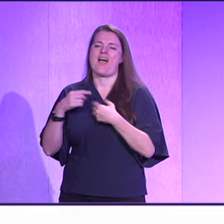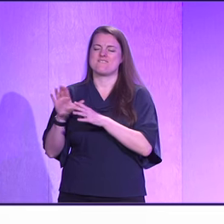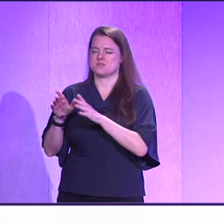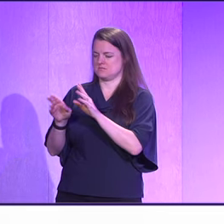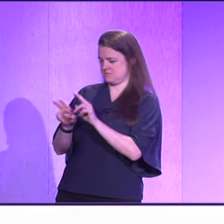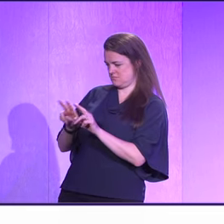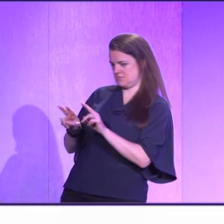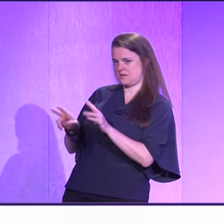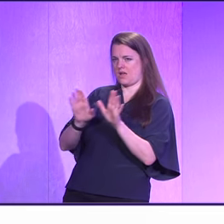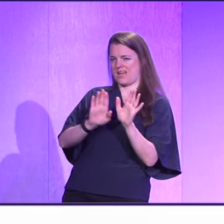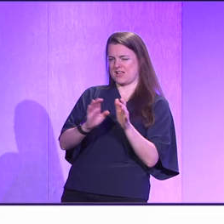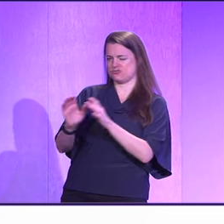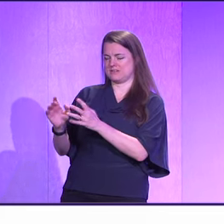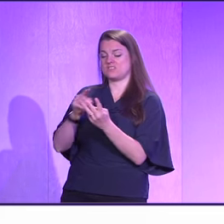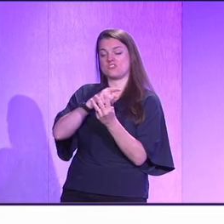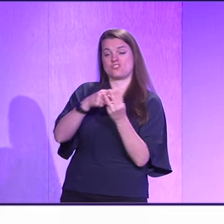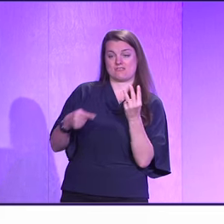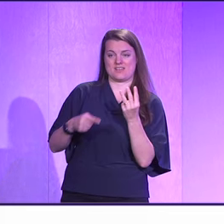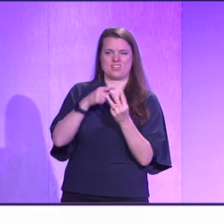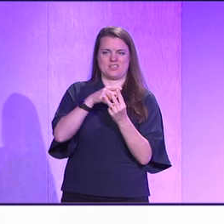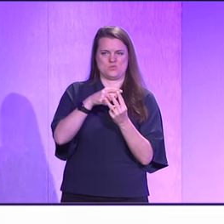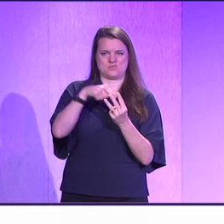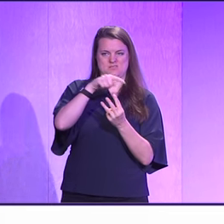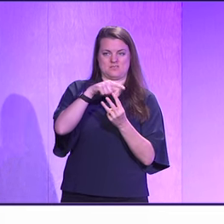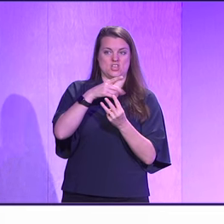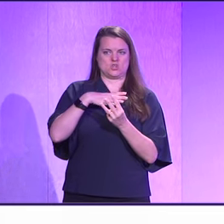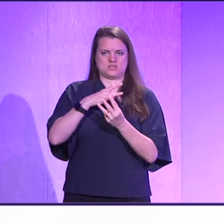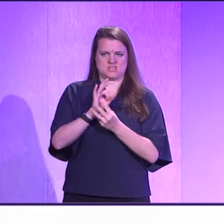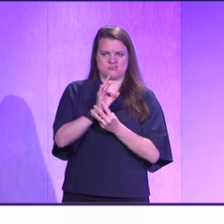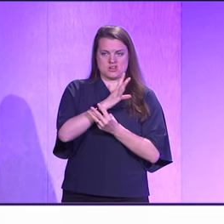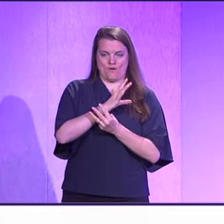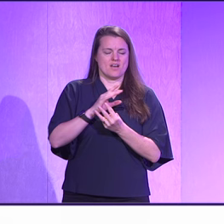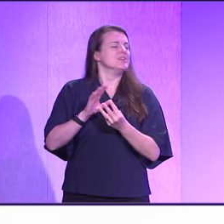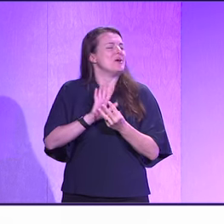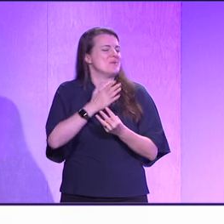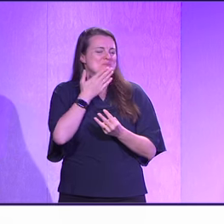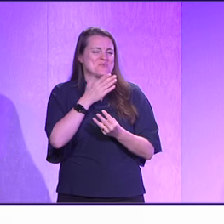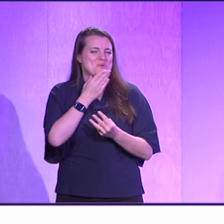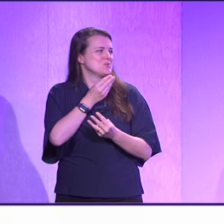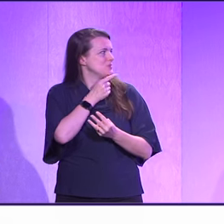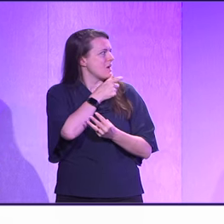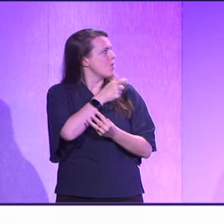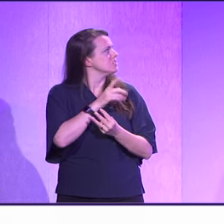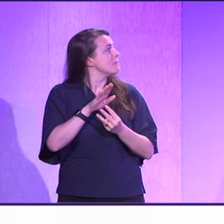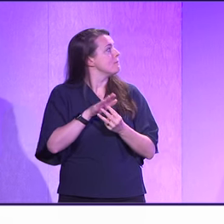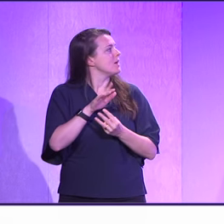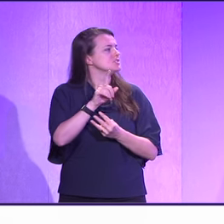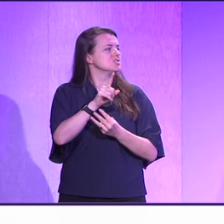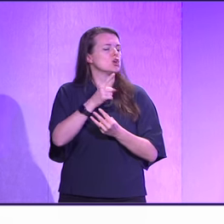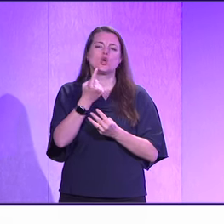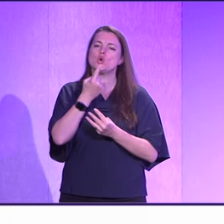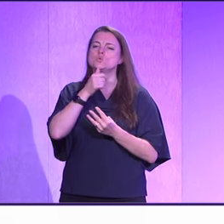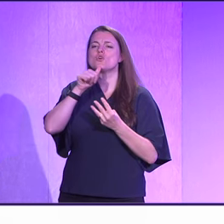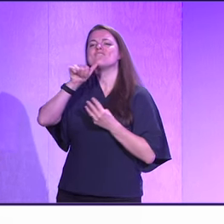So the ones you just got to get rid of, right, okay. I won't use that word. You've got to worry about the ones you got to marry. So who's